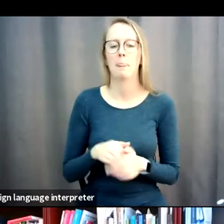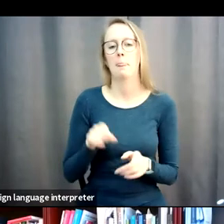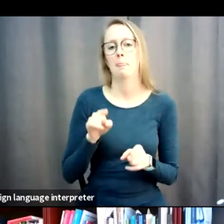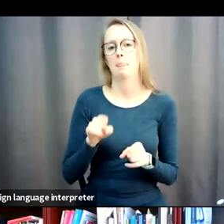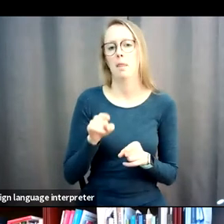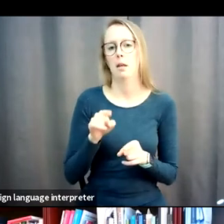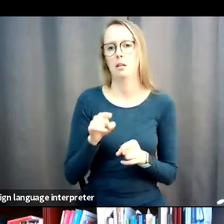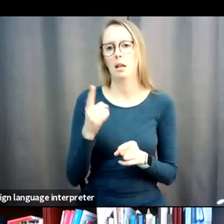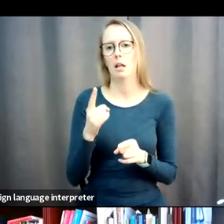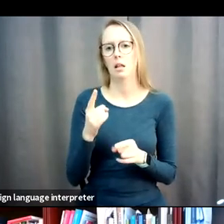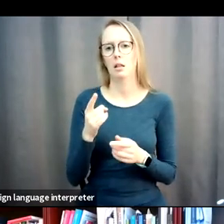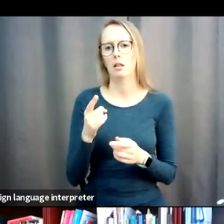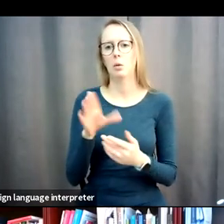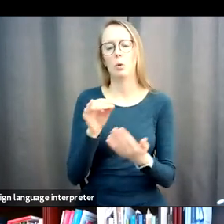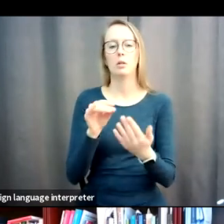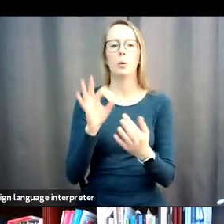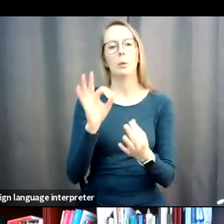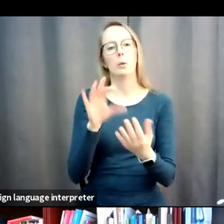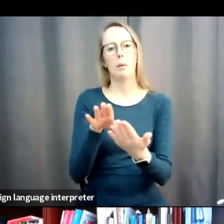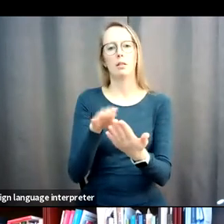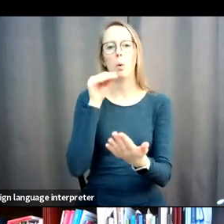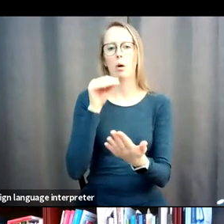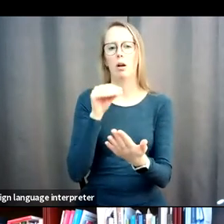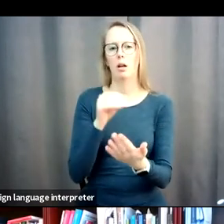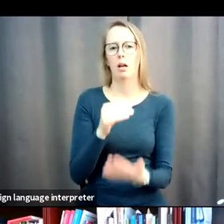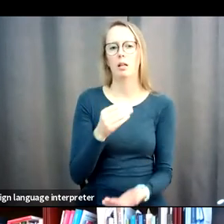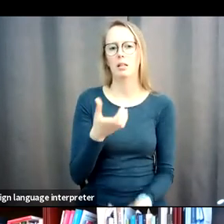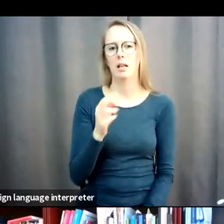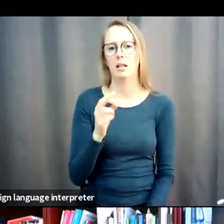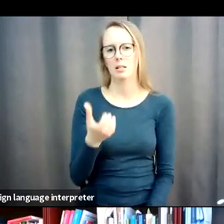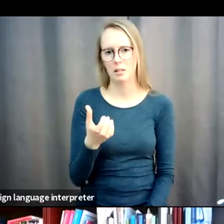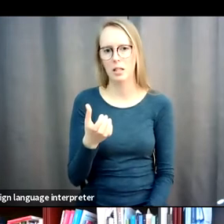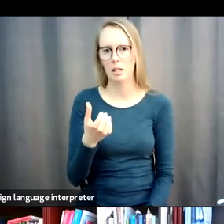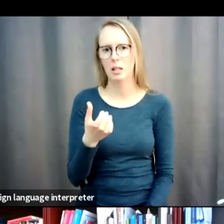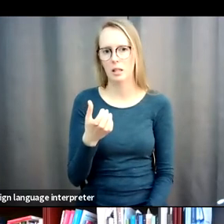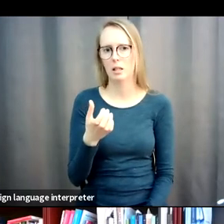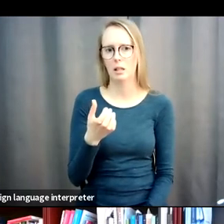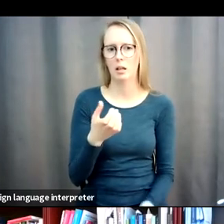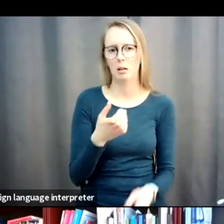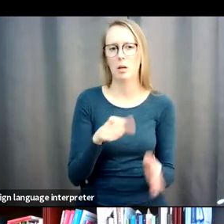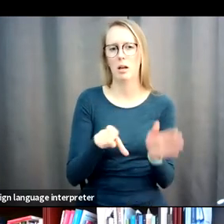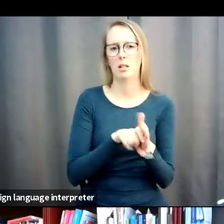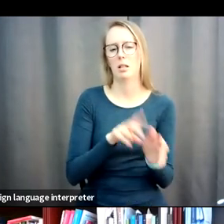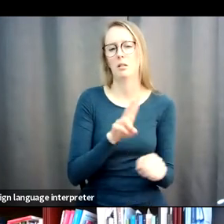the interpretation of the CRC, the Convention on the Rights of the Child, Article 12.